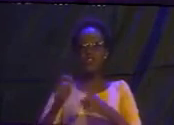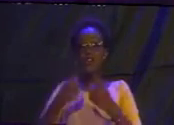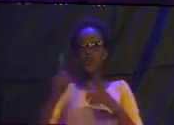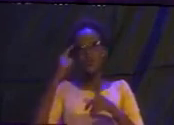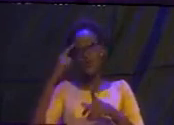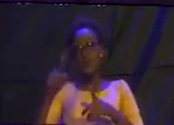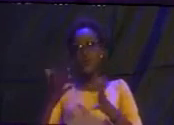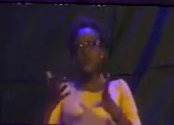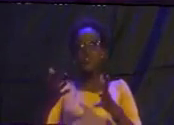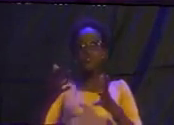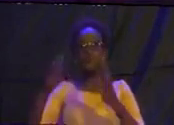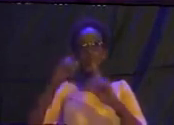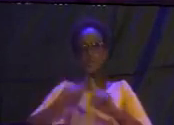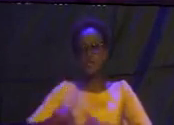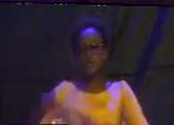of the seven mountains.